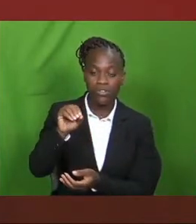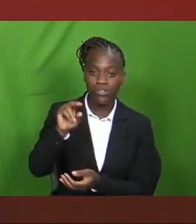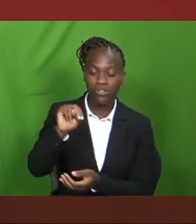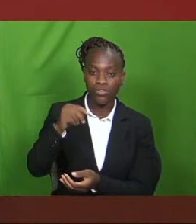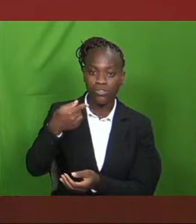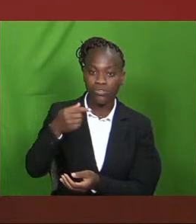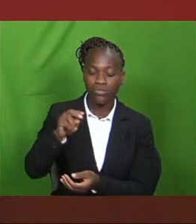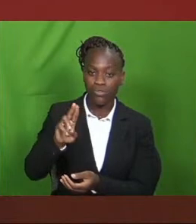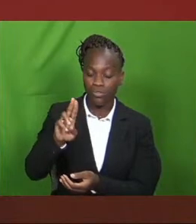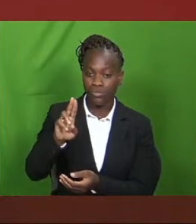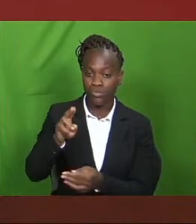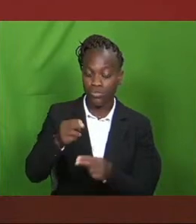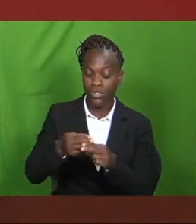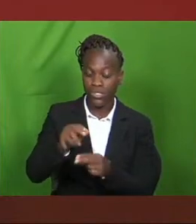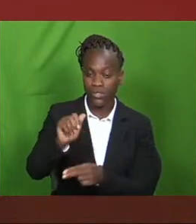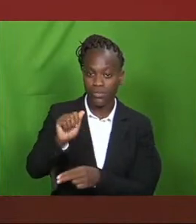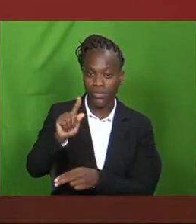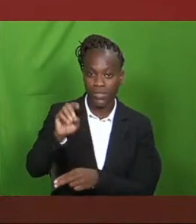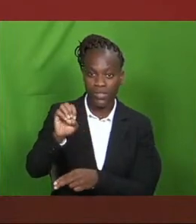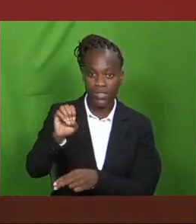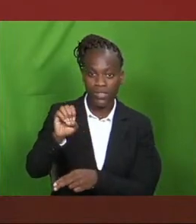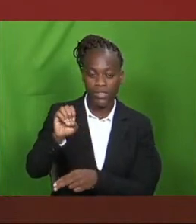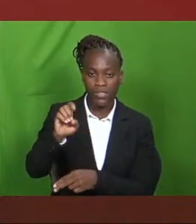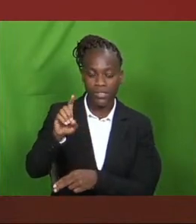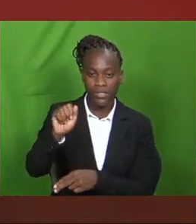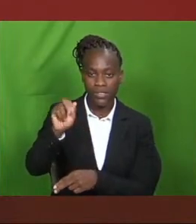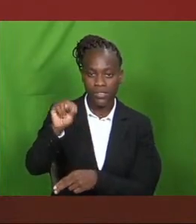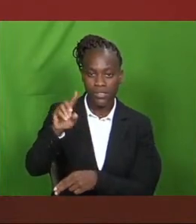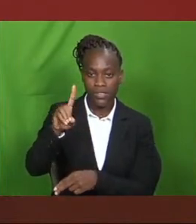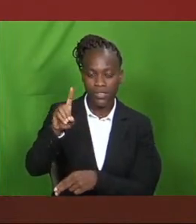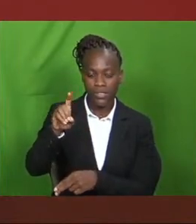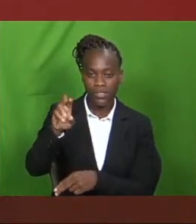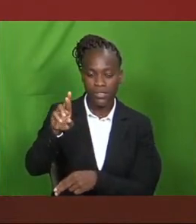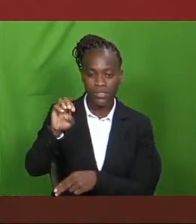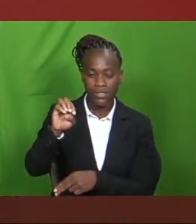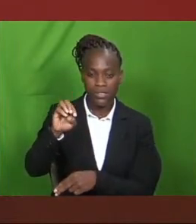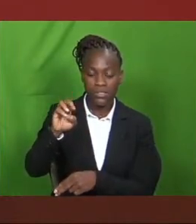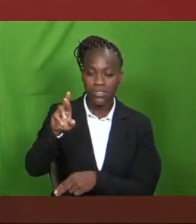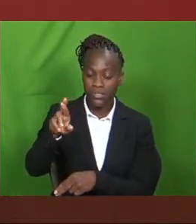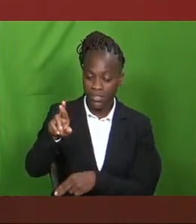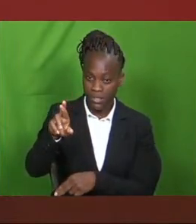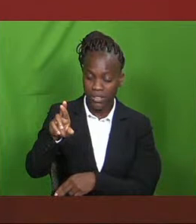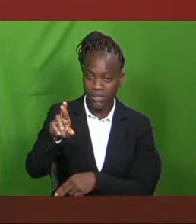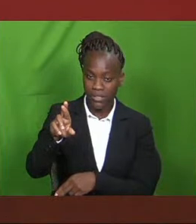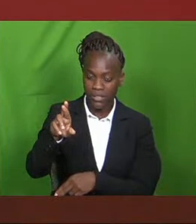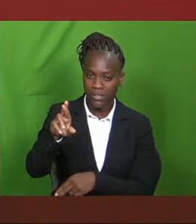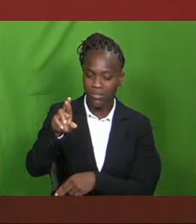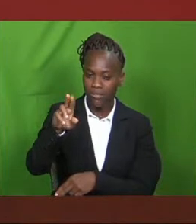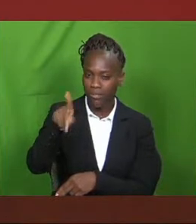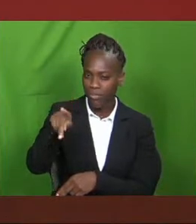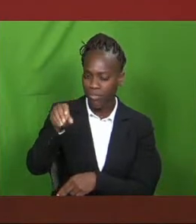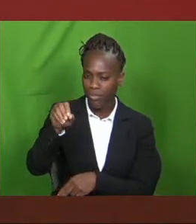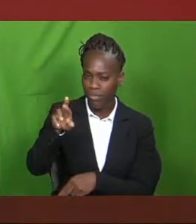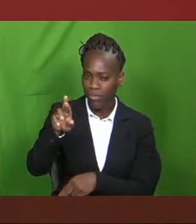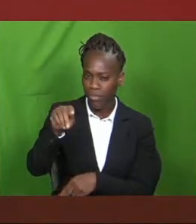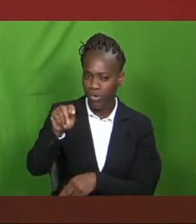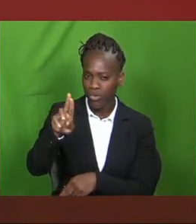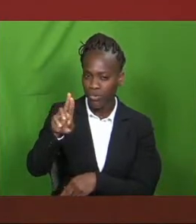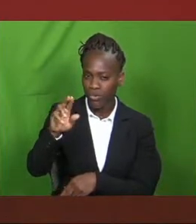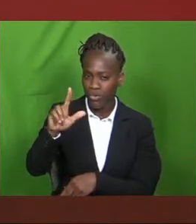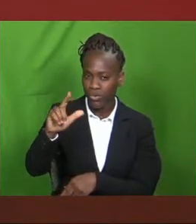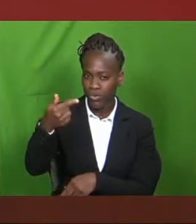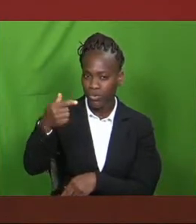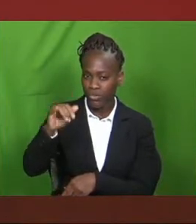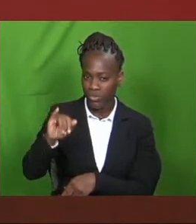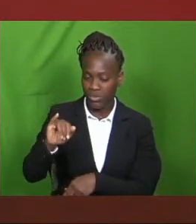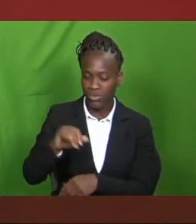Honorable Alexander Roosevelt Otoji. Honorable Member you